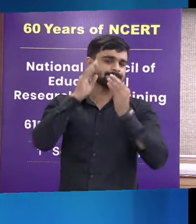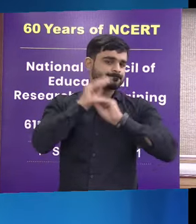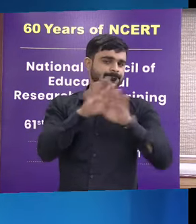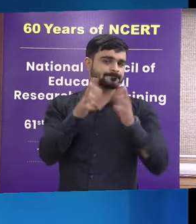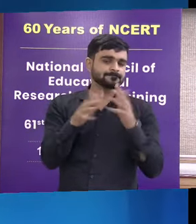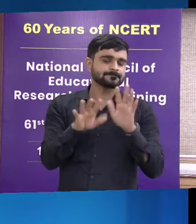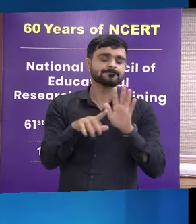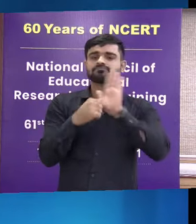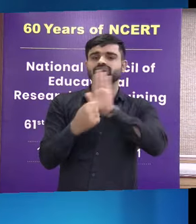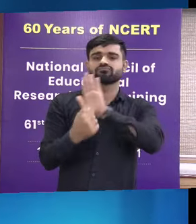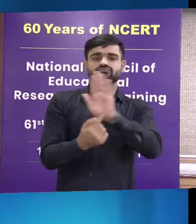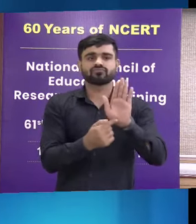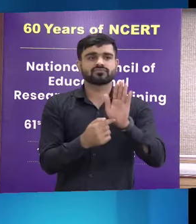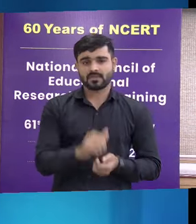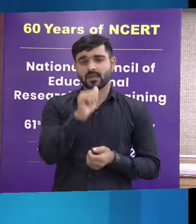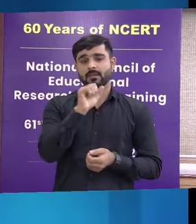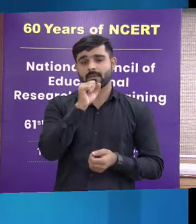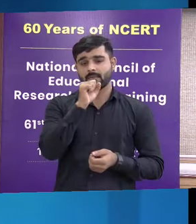his address.